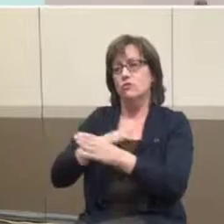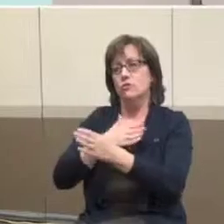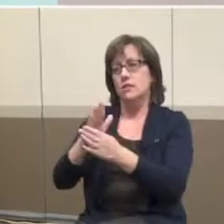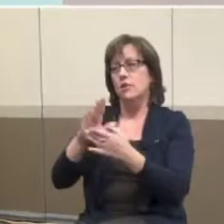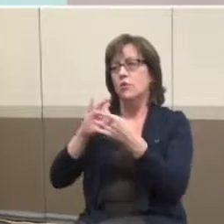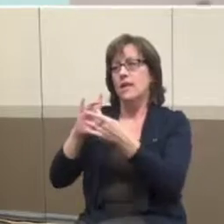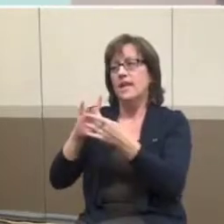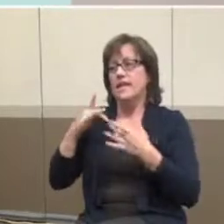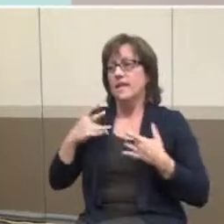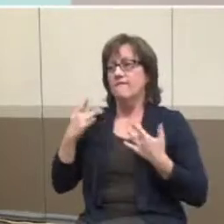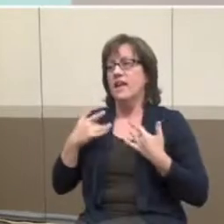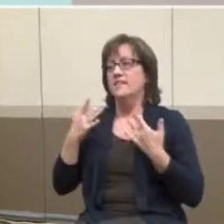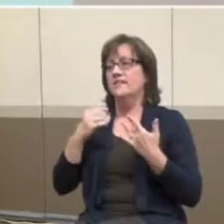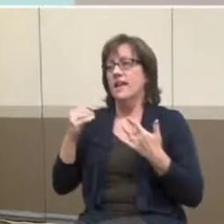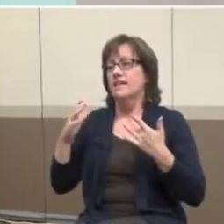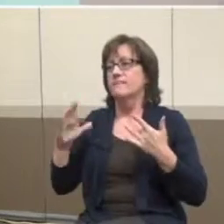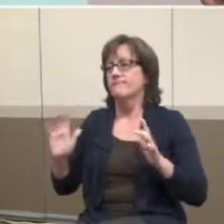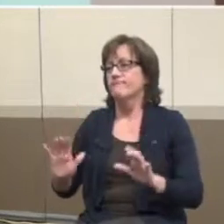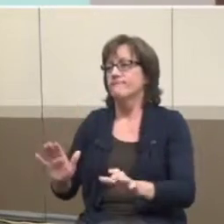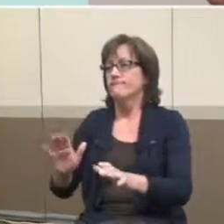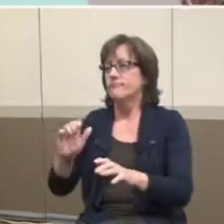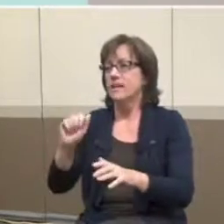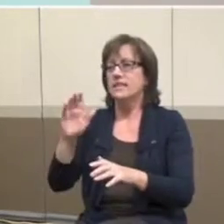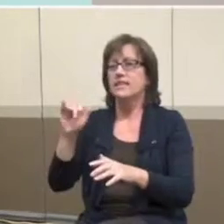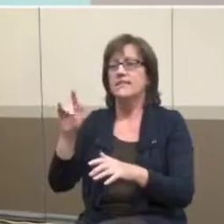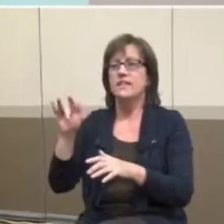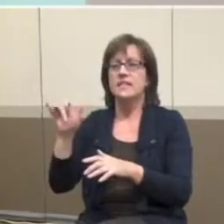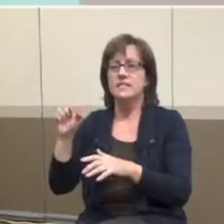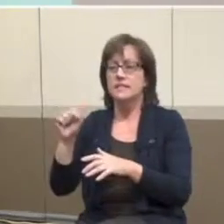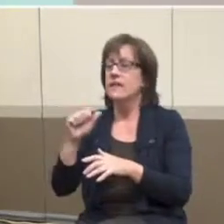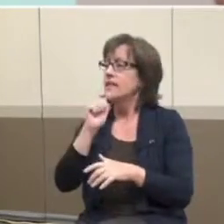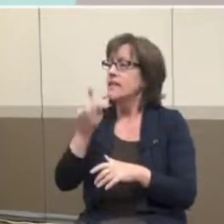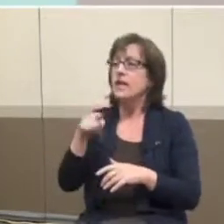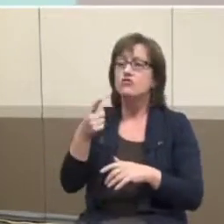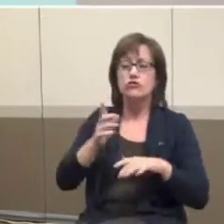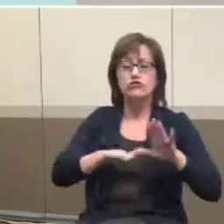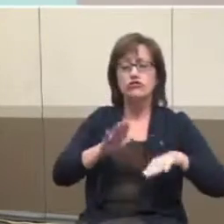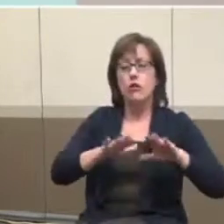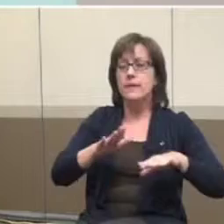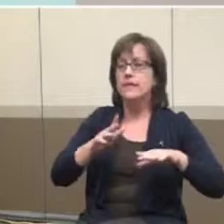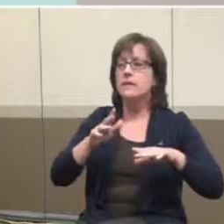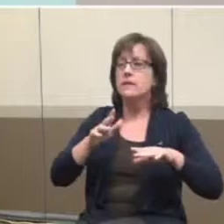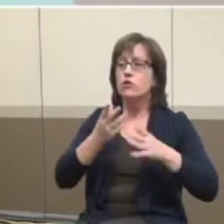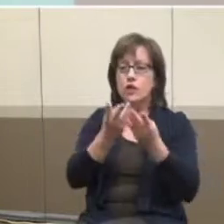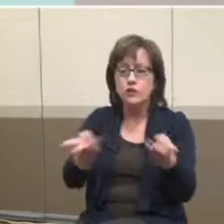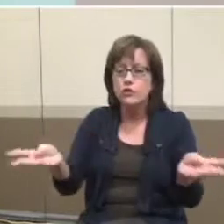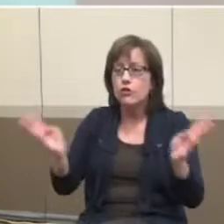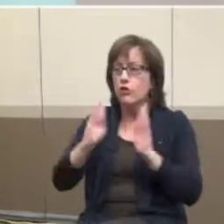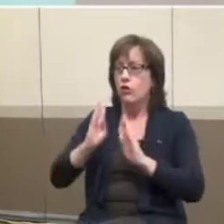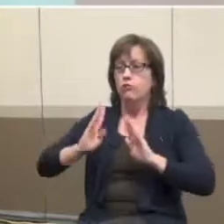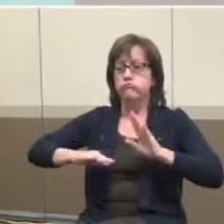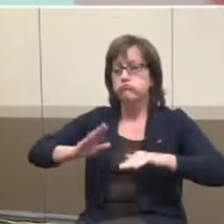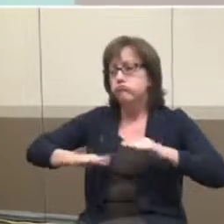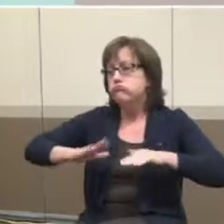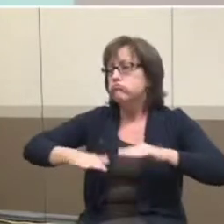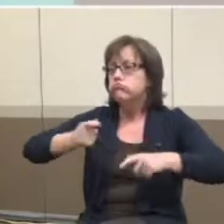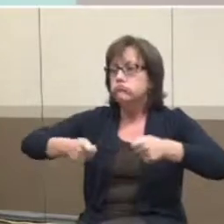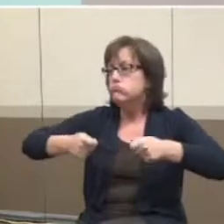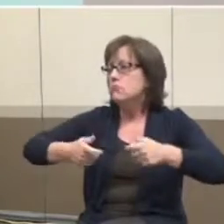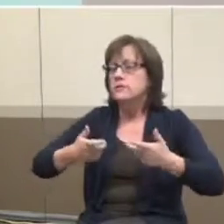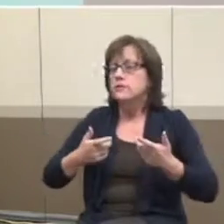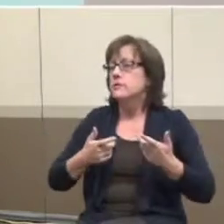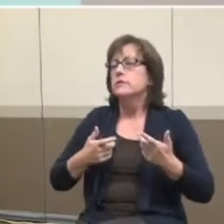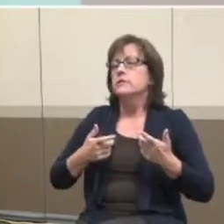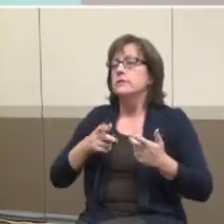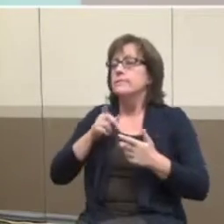music-related events and activities. Not just drumming and drumming in a circle, but